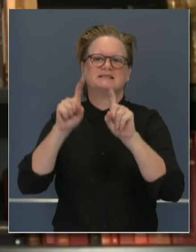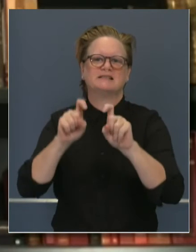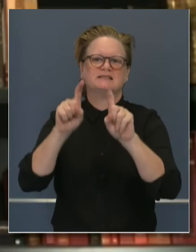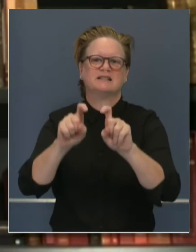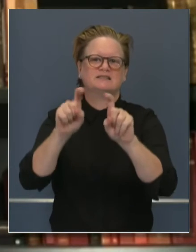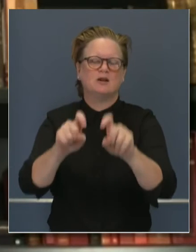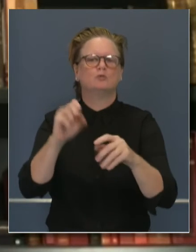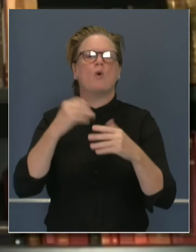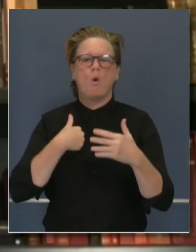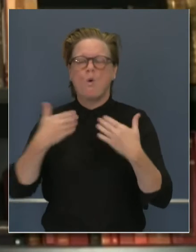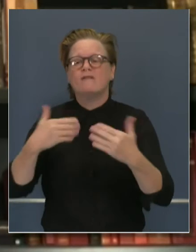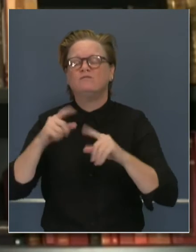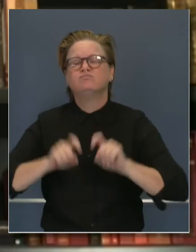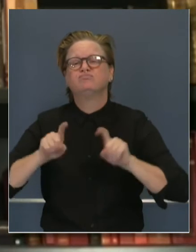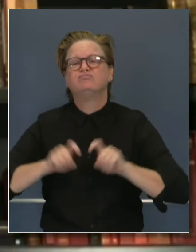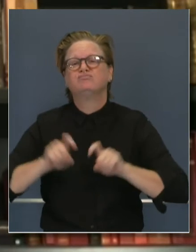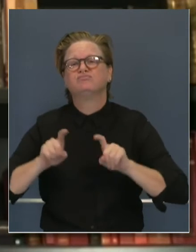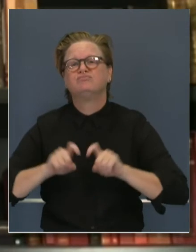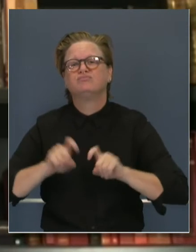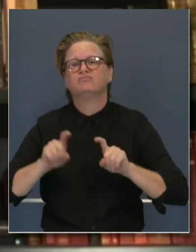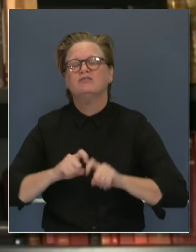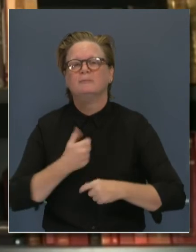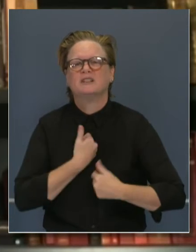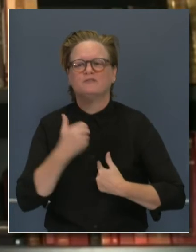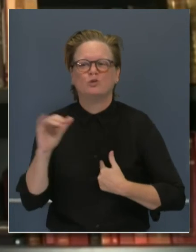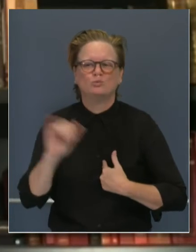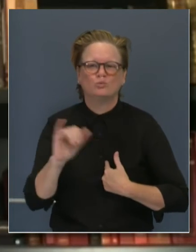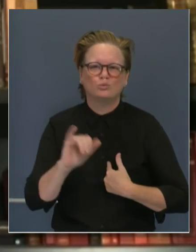begin the testing protocols. And we've had fairly